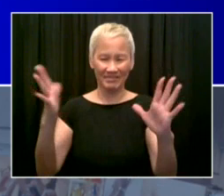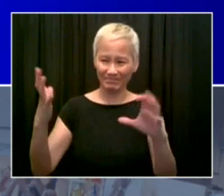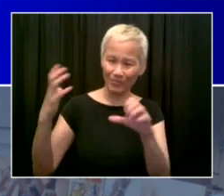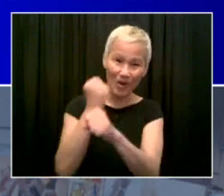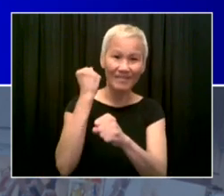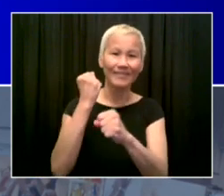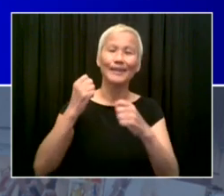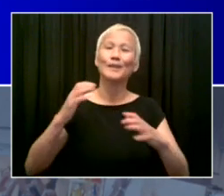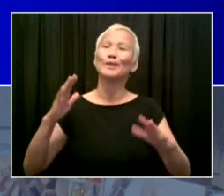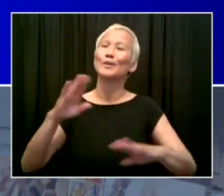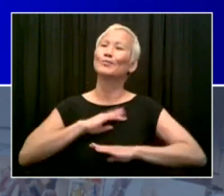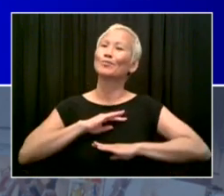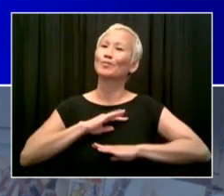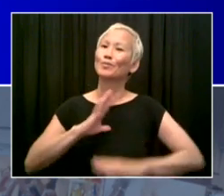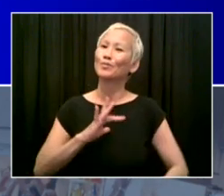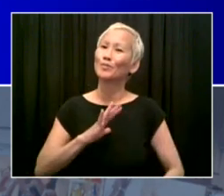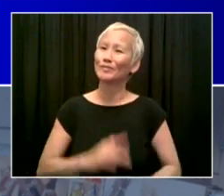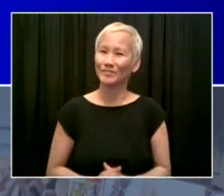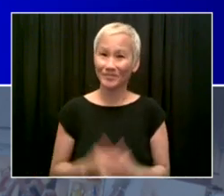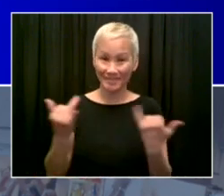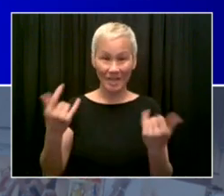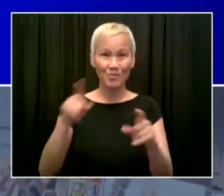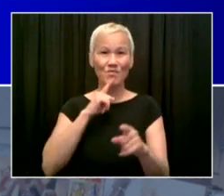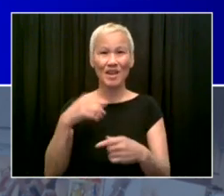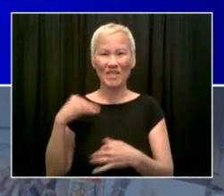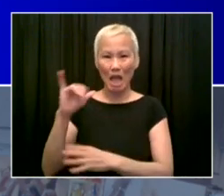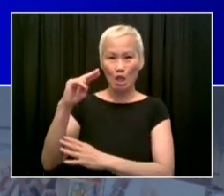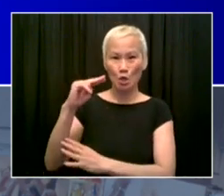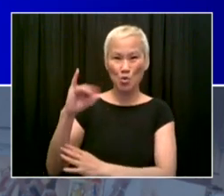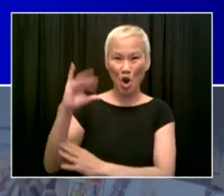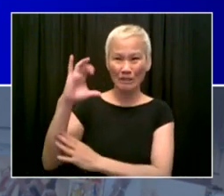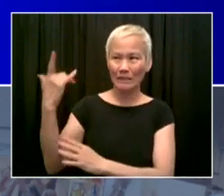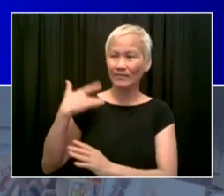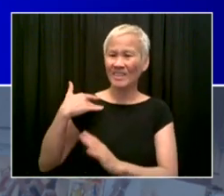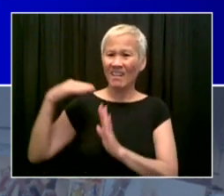to the Italian goalkeeper Gianluigi